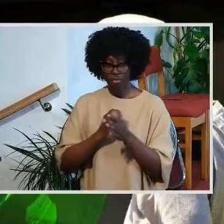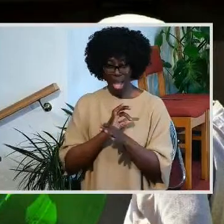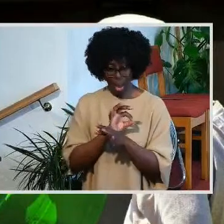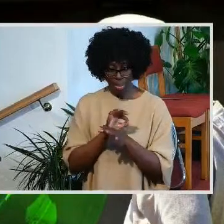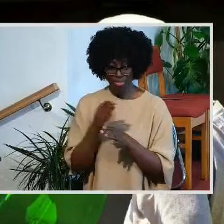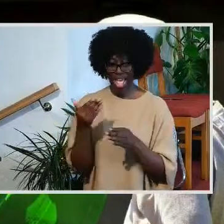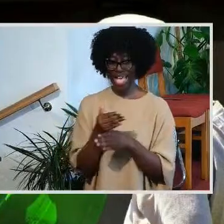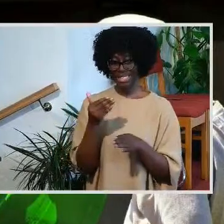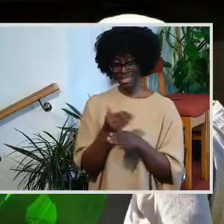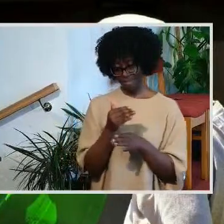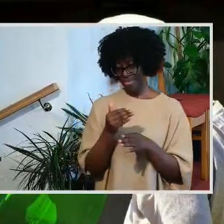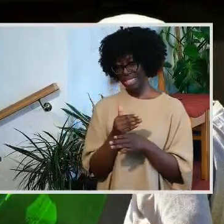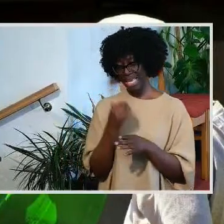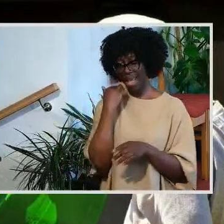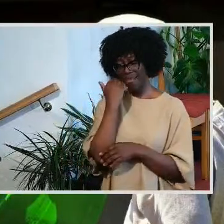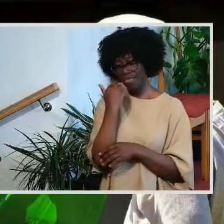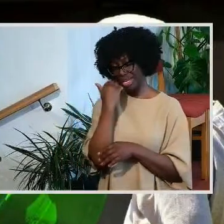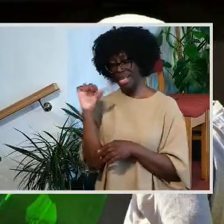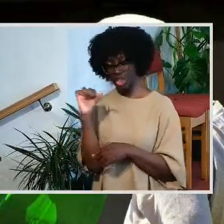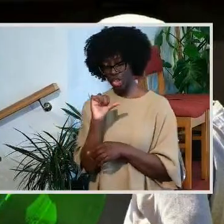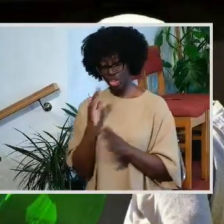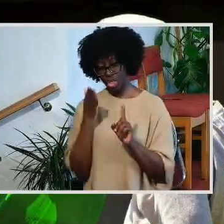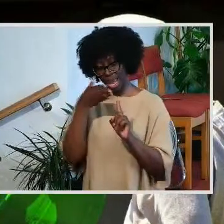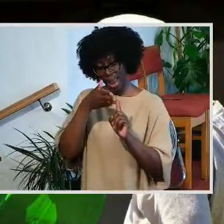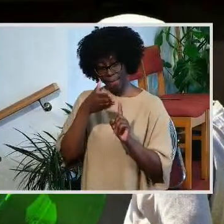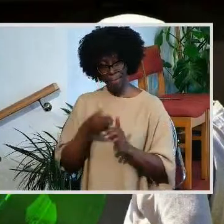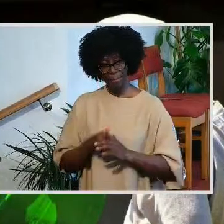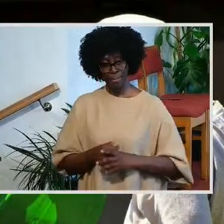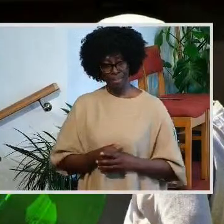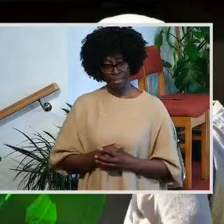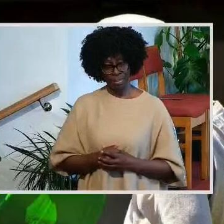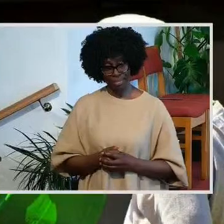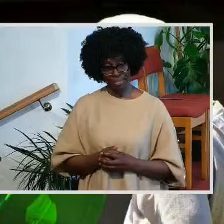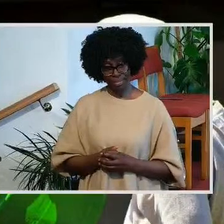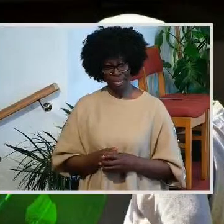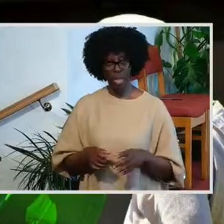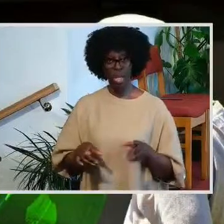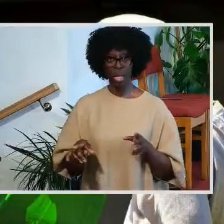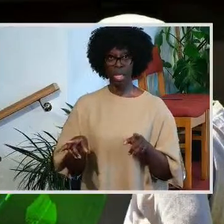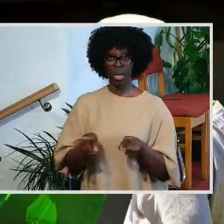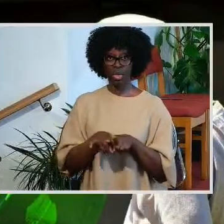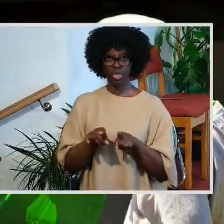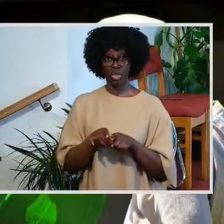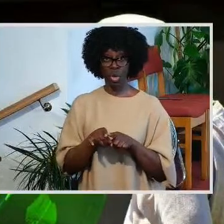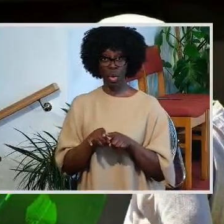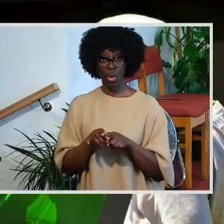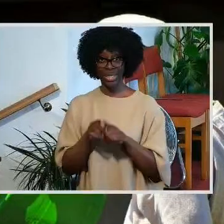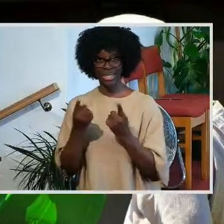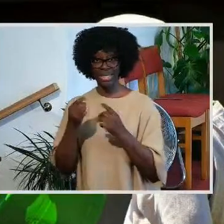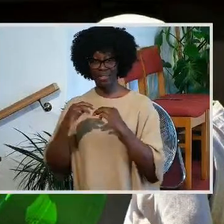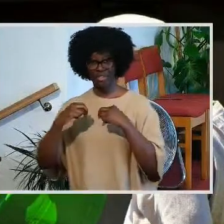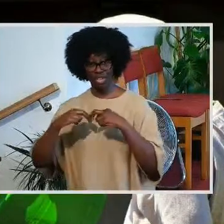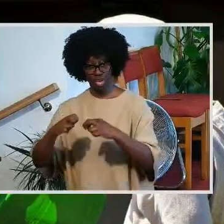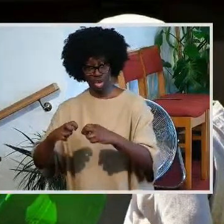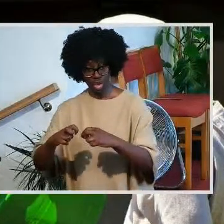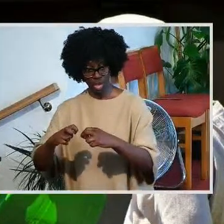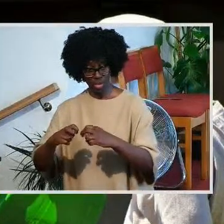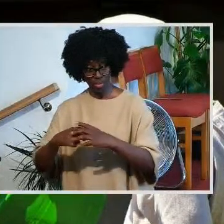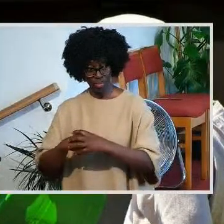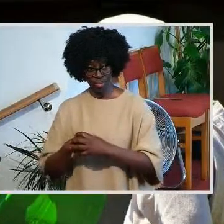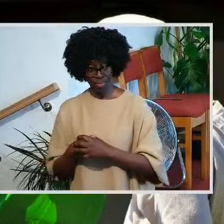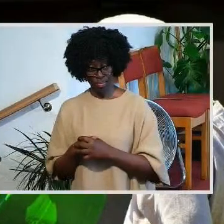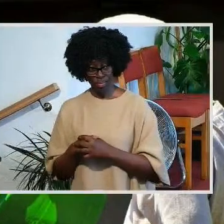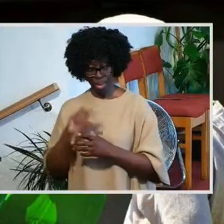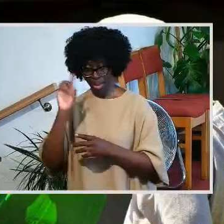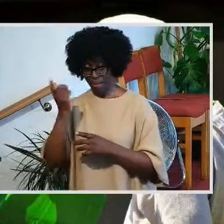of more vigorous activity. And another study as well showed that people who are in the